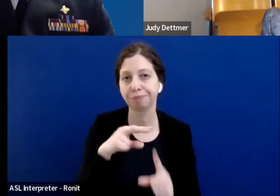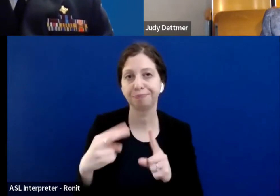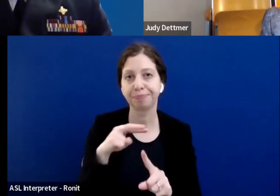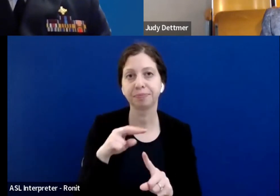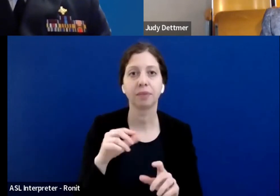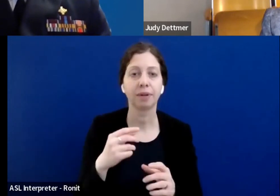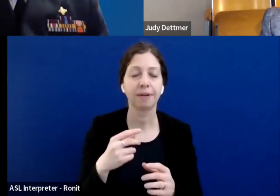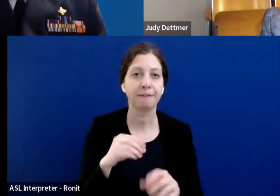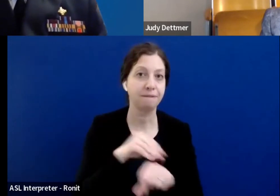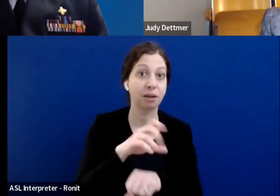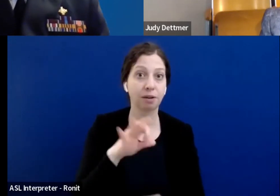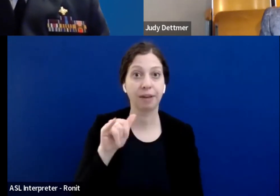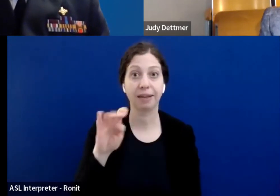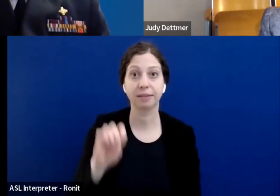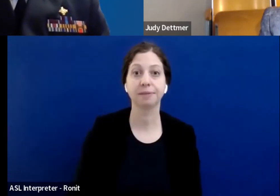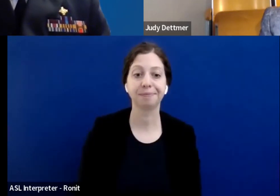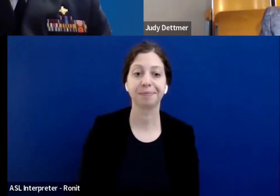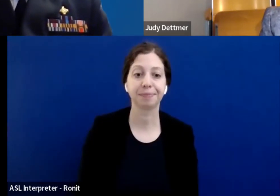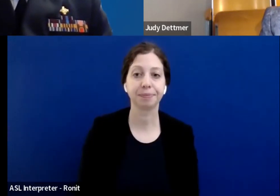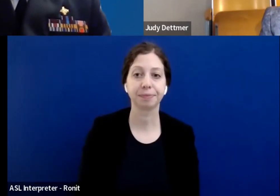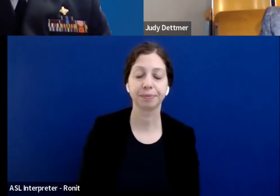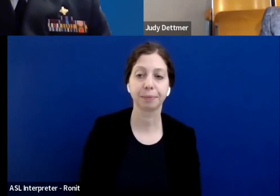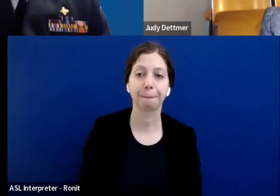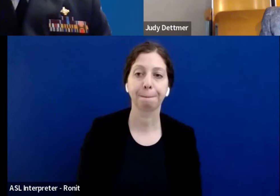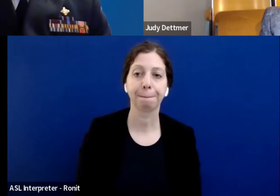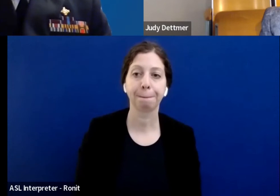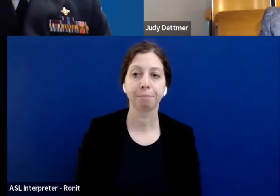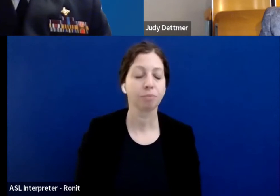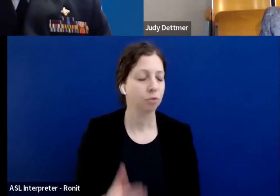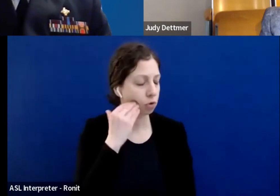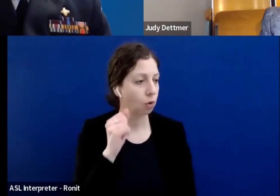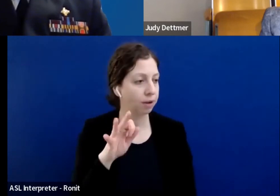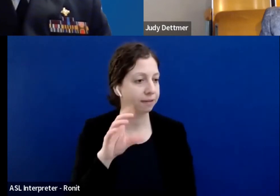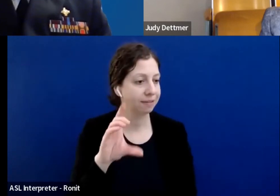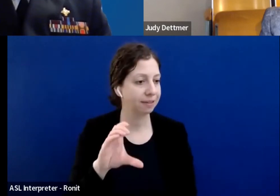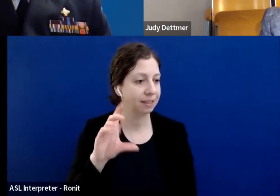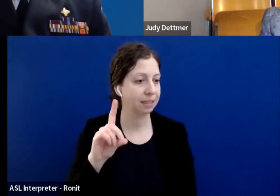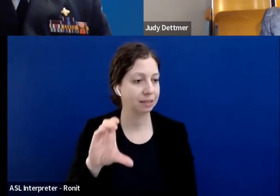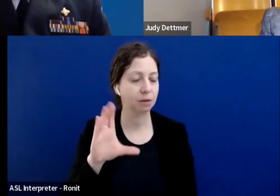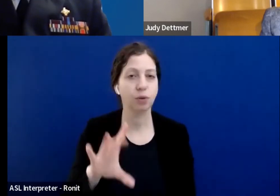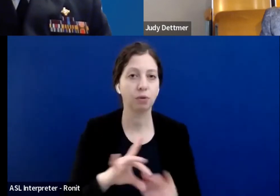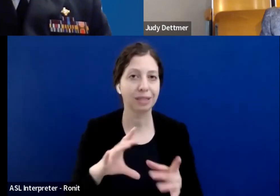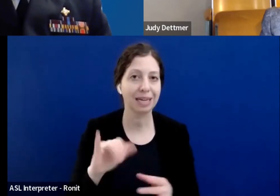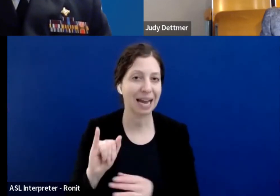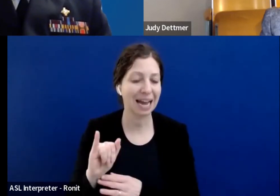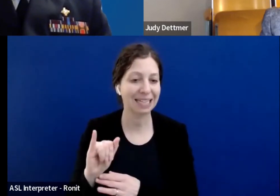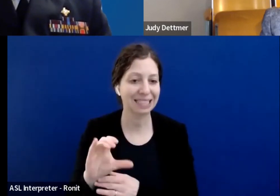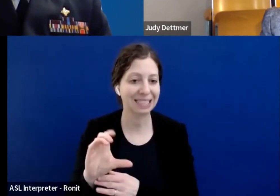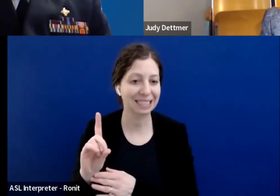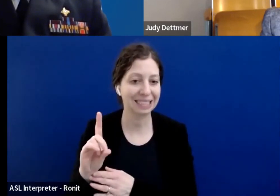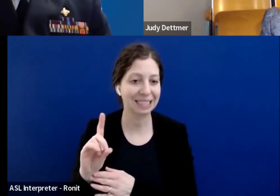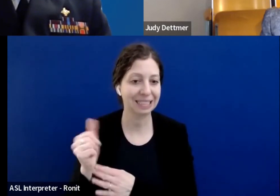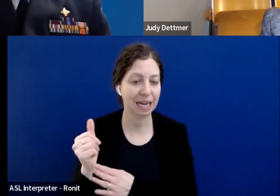effect of ACEs. Yeah. Do you know if CDC is going to release an ICD-10 mild